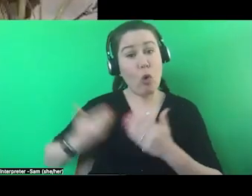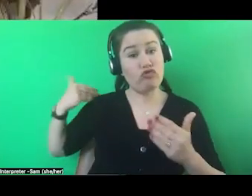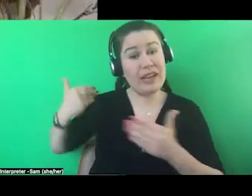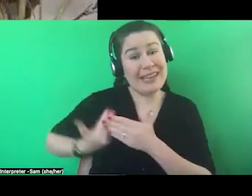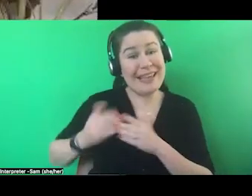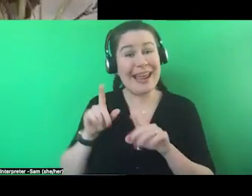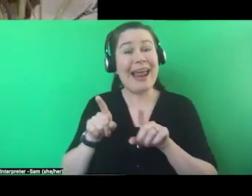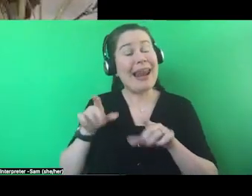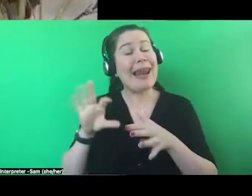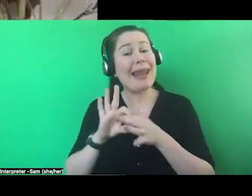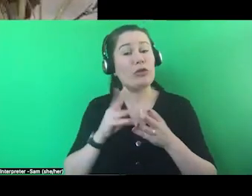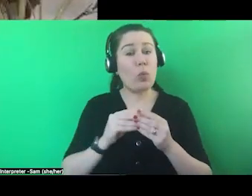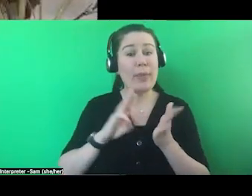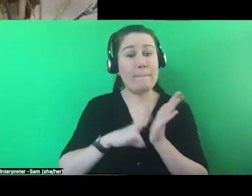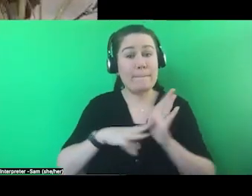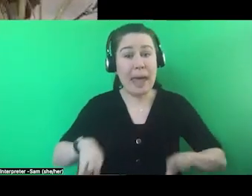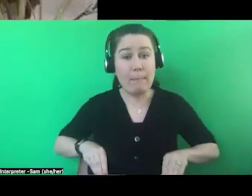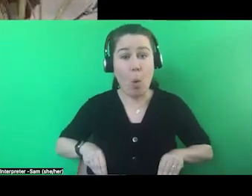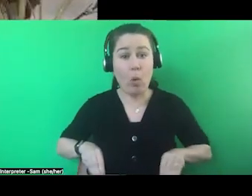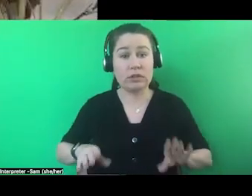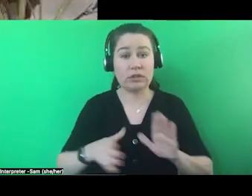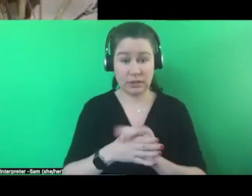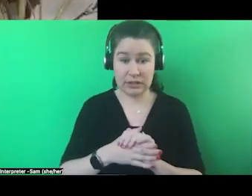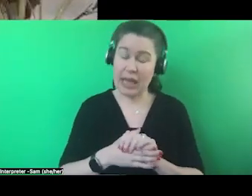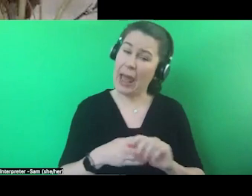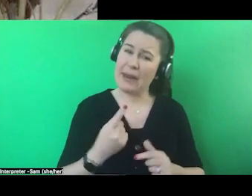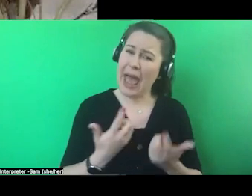my practice more inclusive.